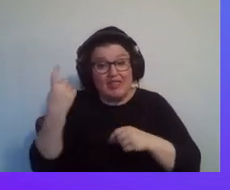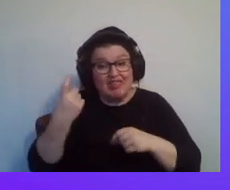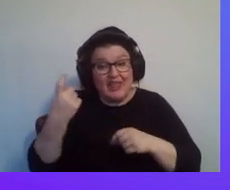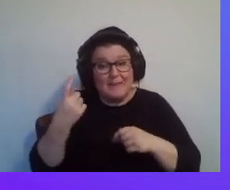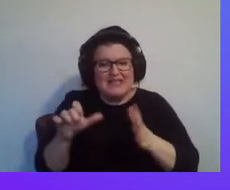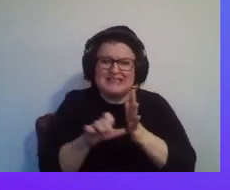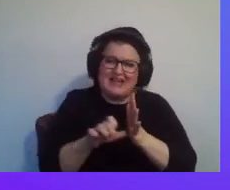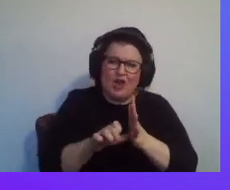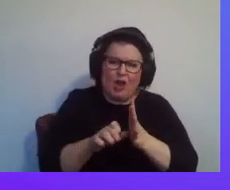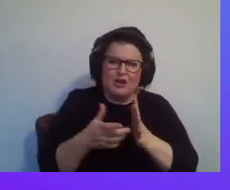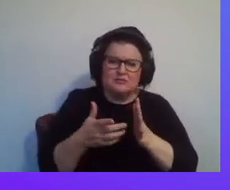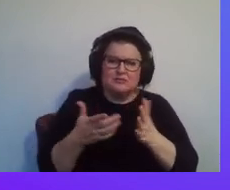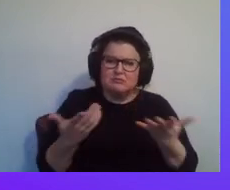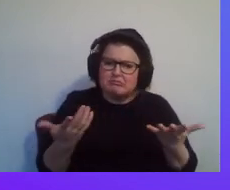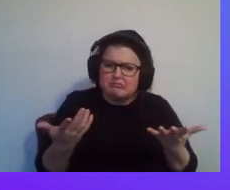what we go,